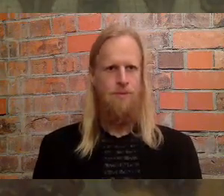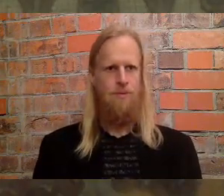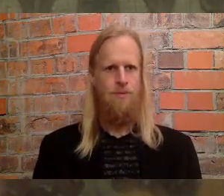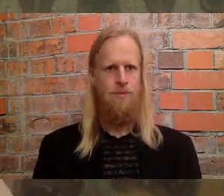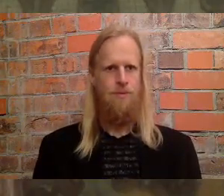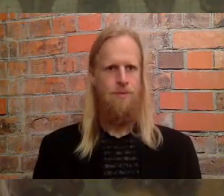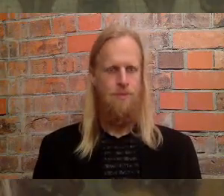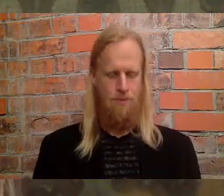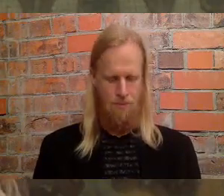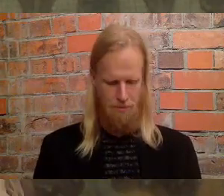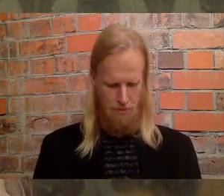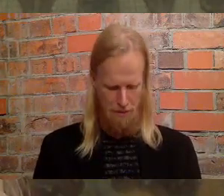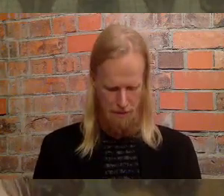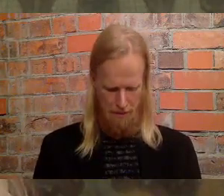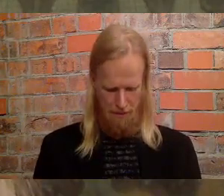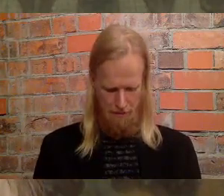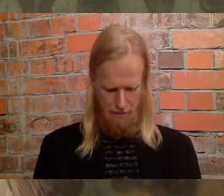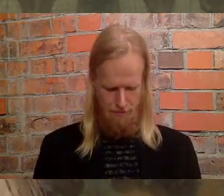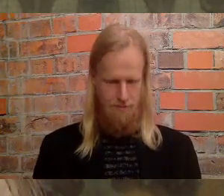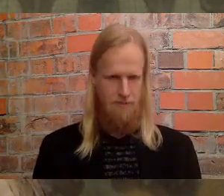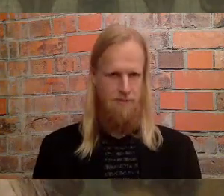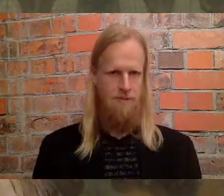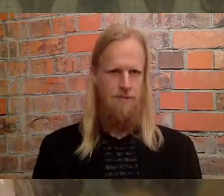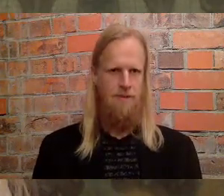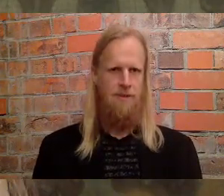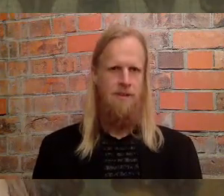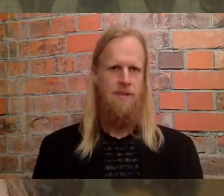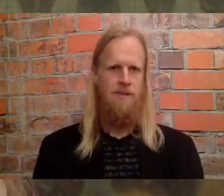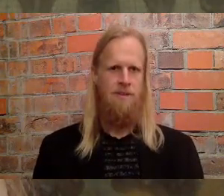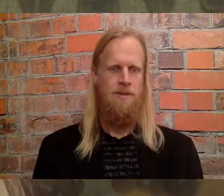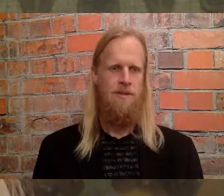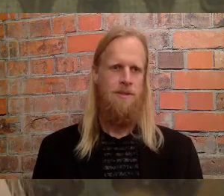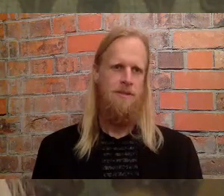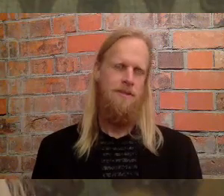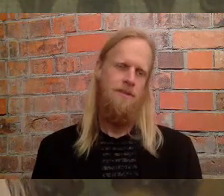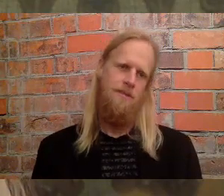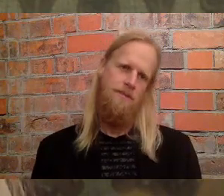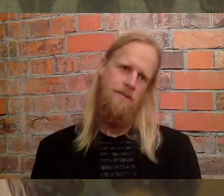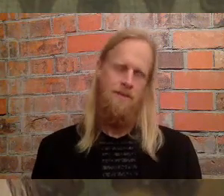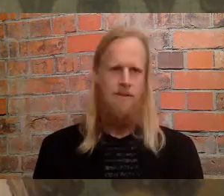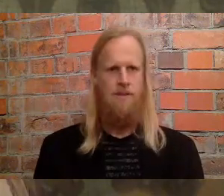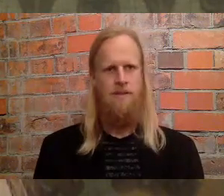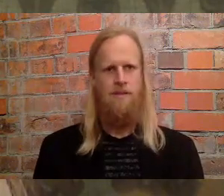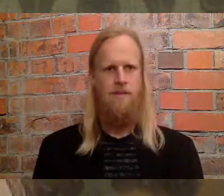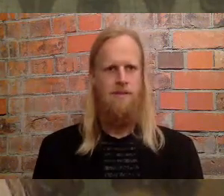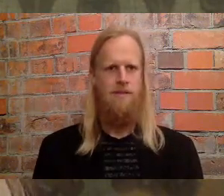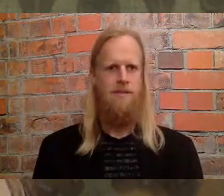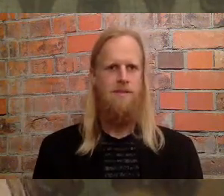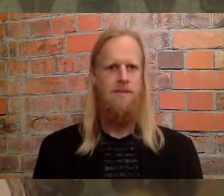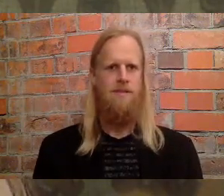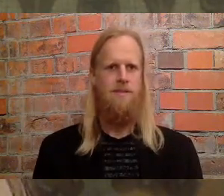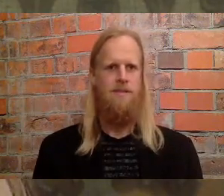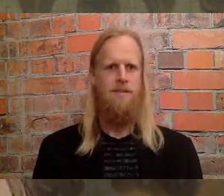Tapping the side of the thumb, tuning in to a part of you that wants to know but also feels a little hesitant.